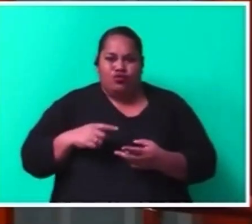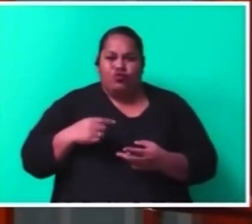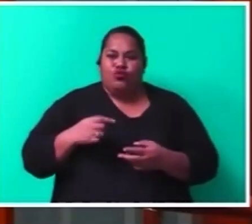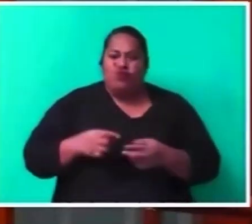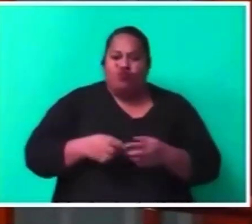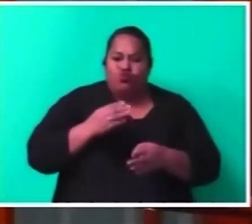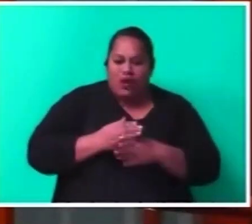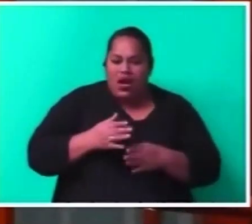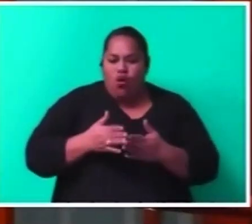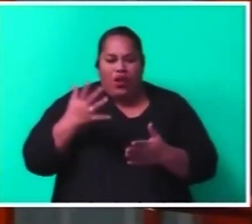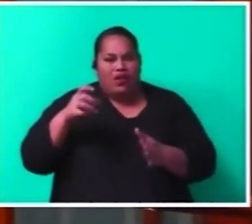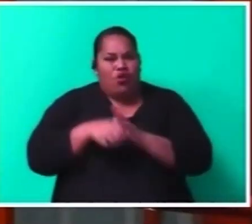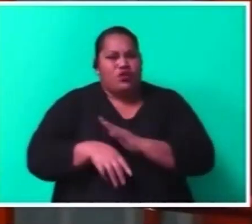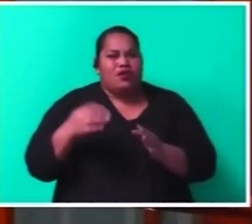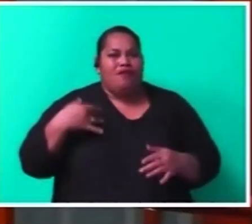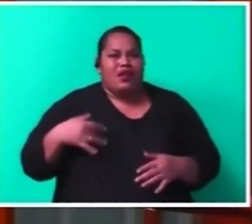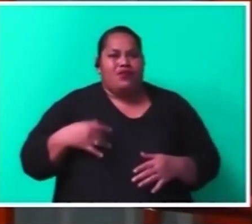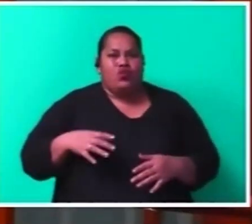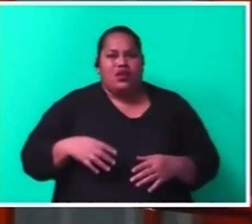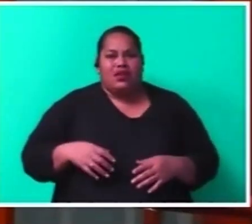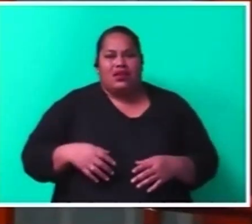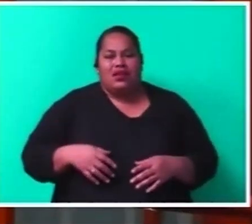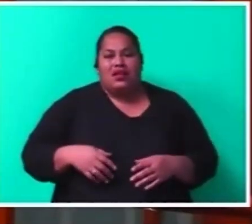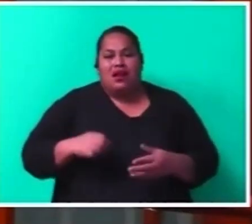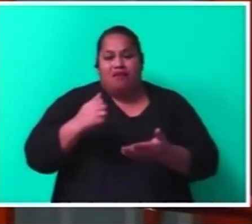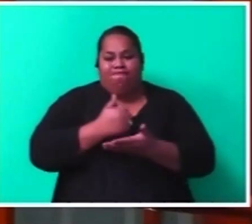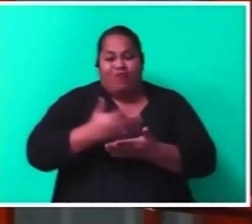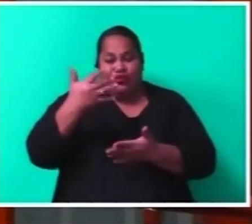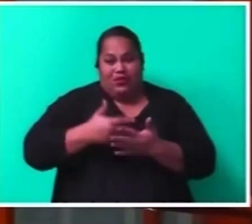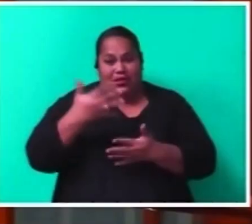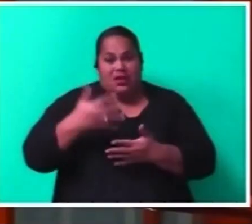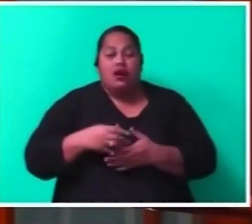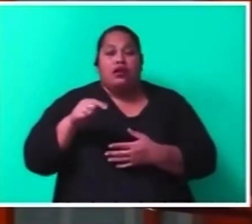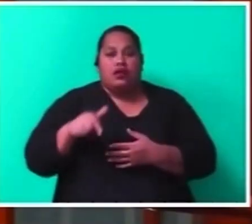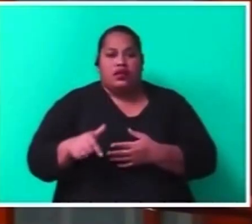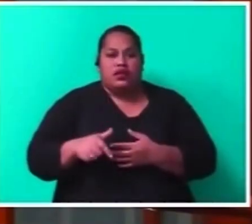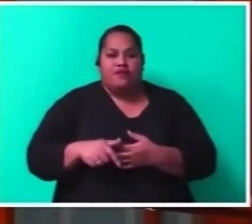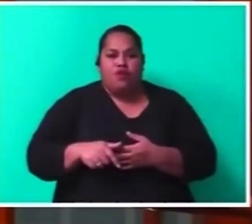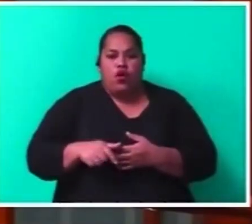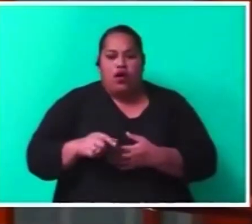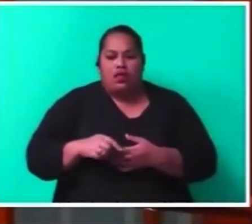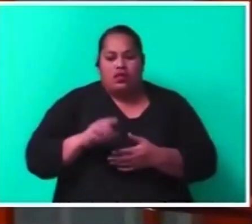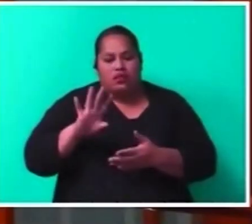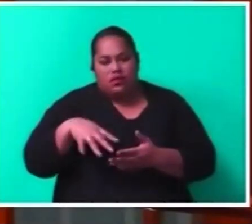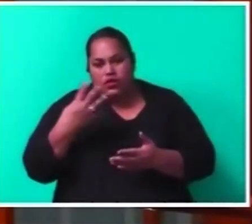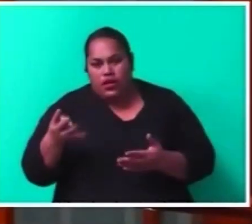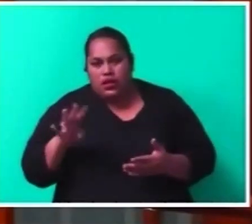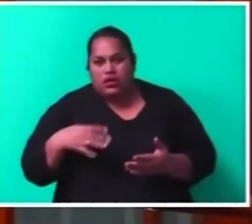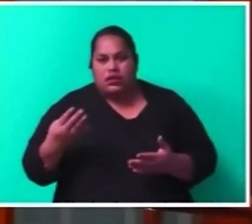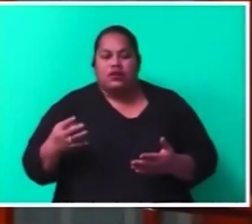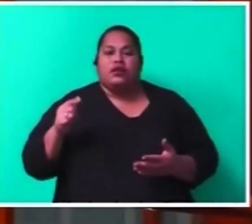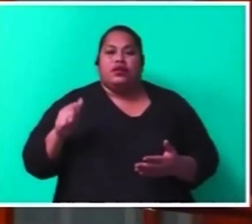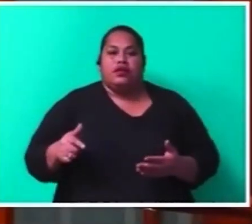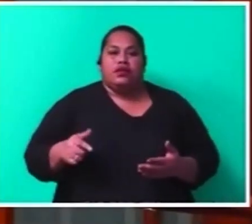5 years by the Fiji Bureau of Statistics, goes far beyond simple price checks. It plays a critical role